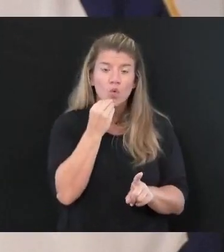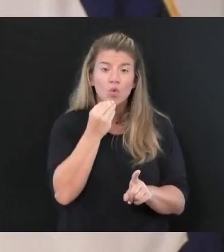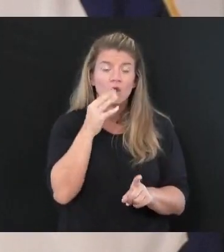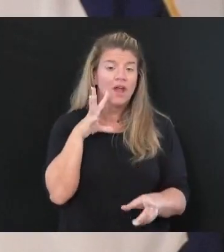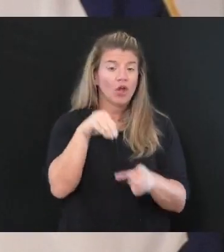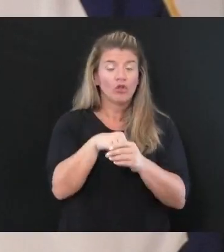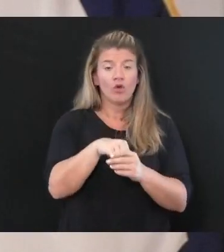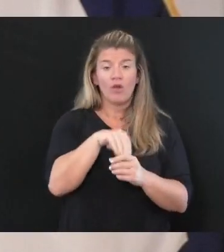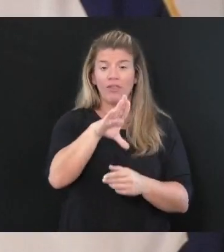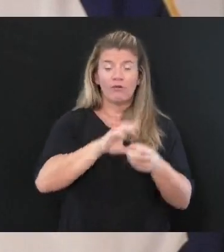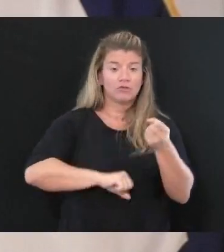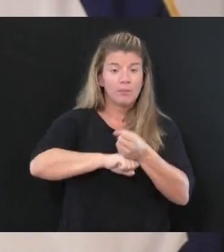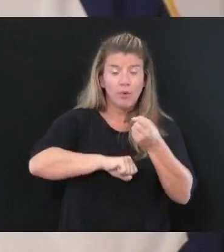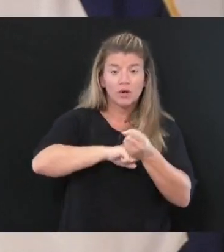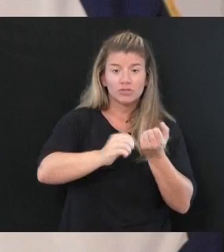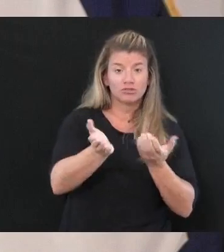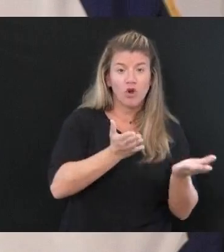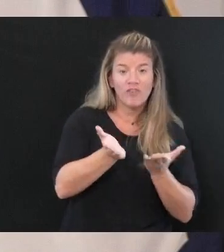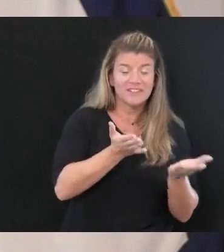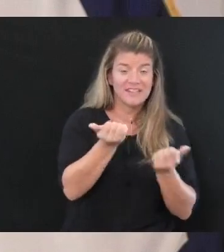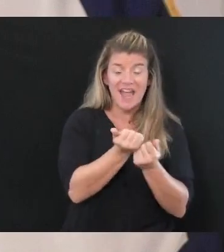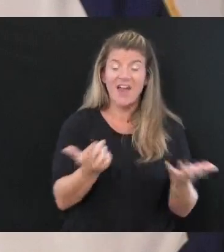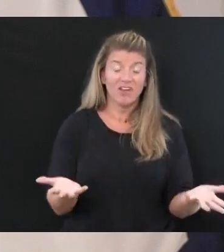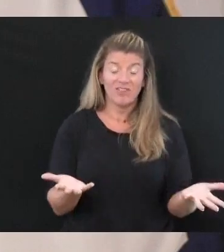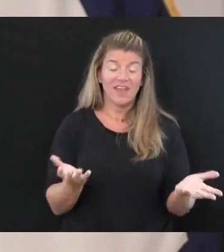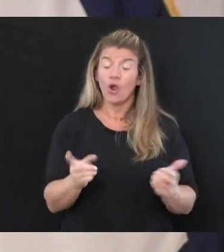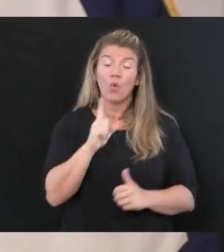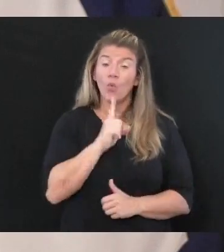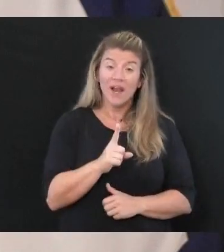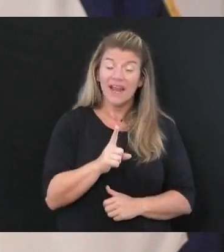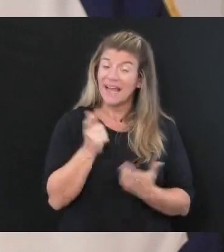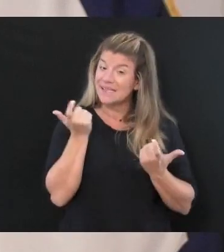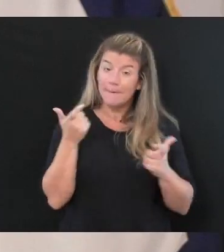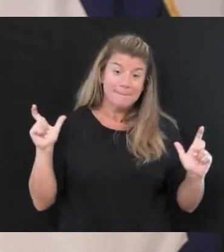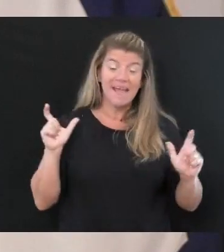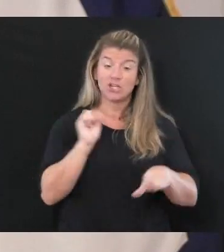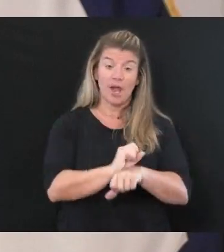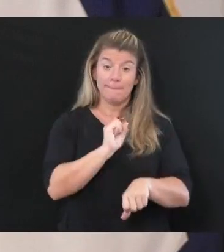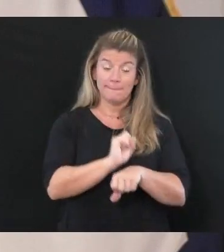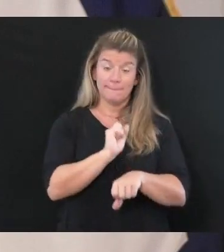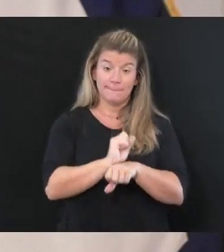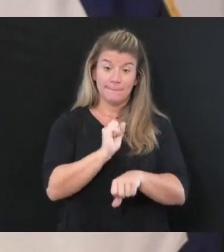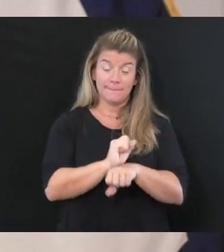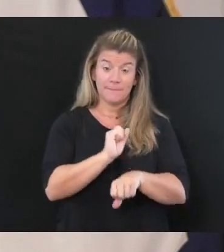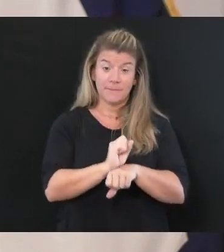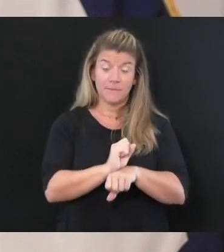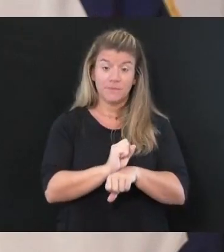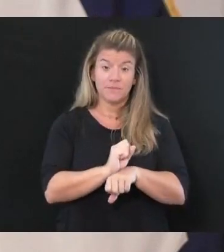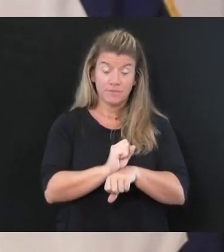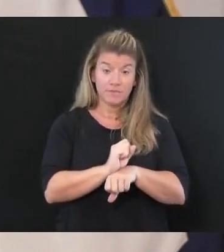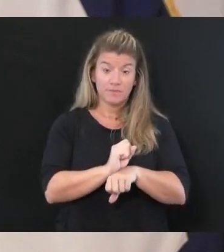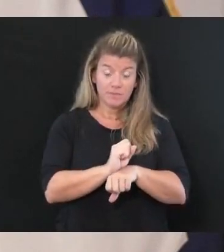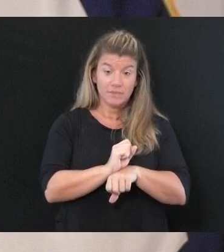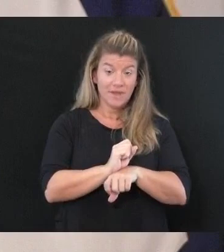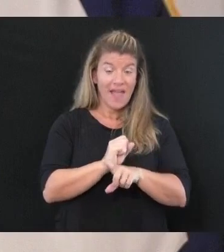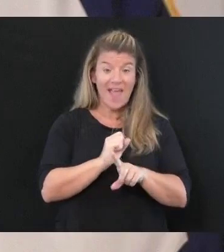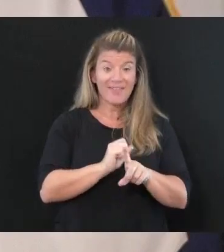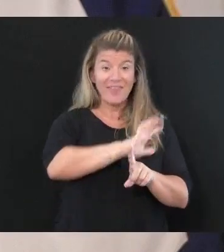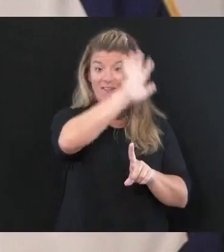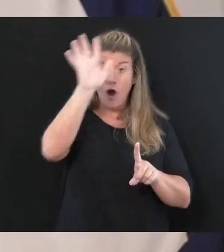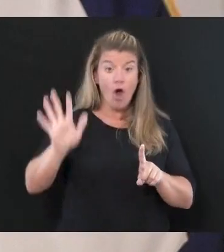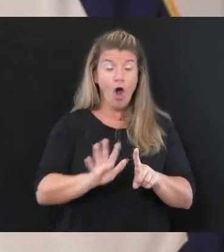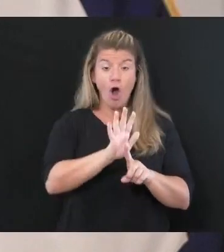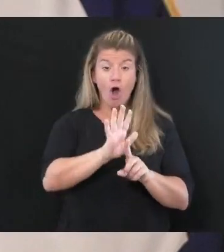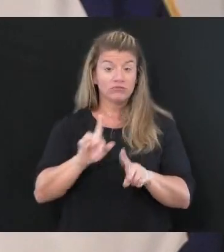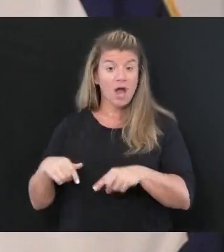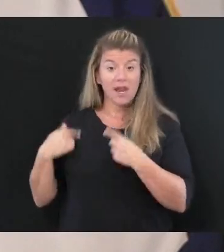the support services and everything. It is an absolutely monumental task and all the job that all these people have done. And all